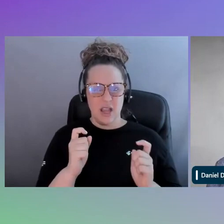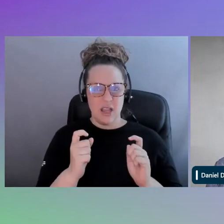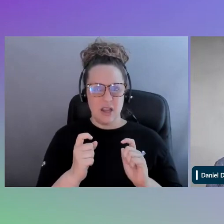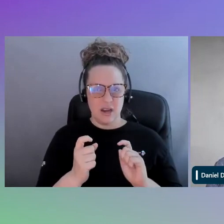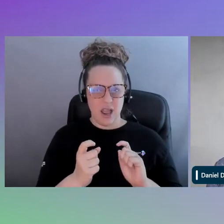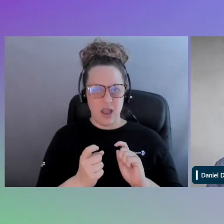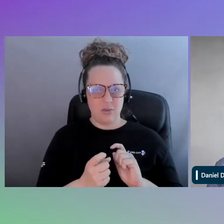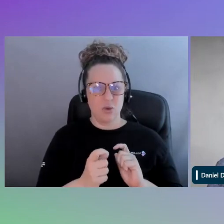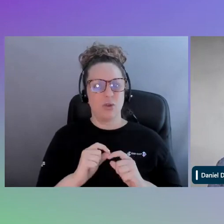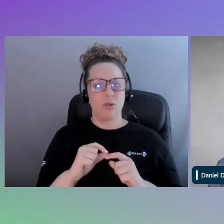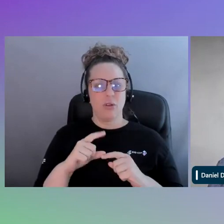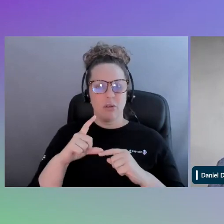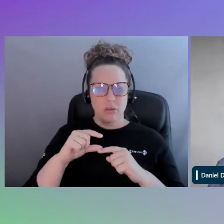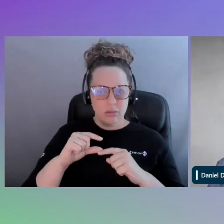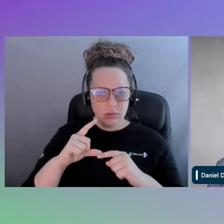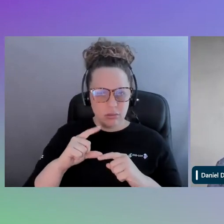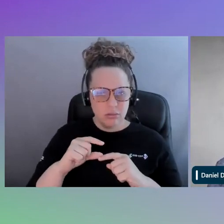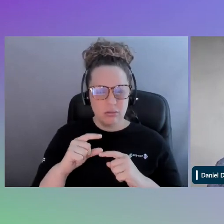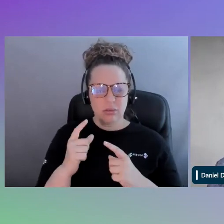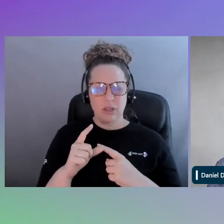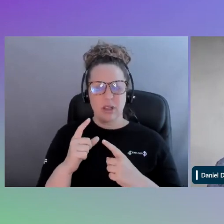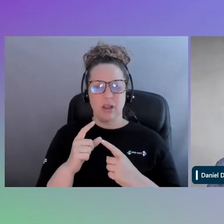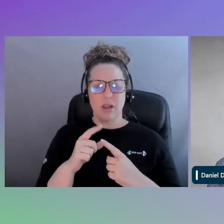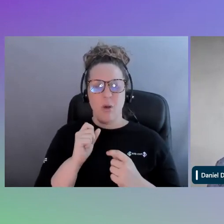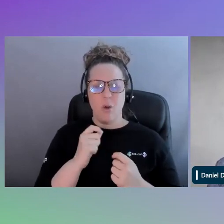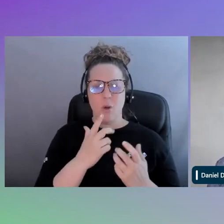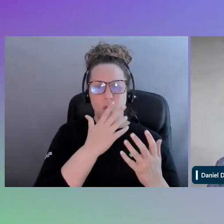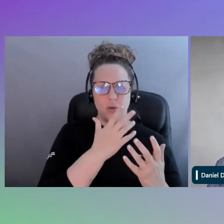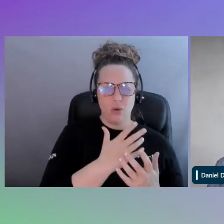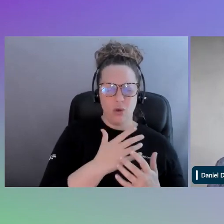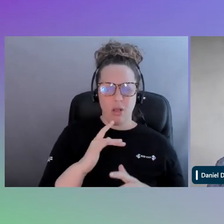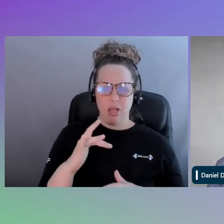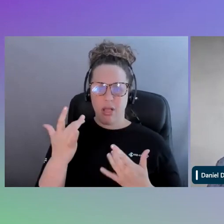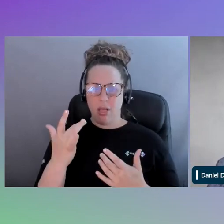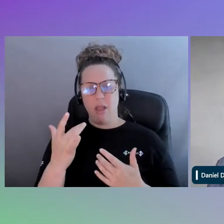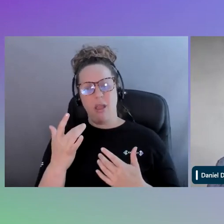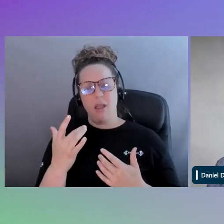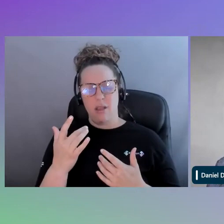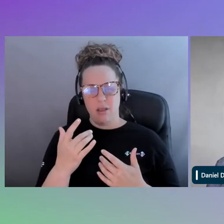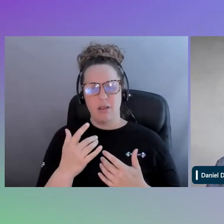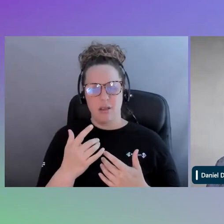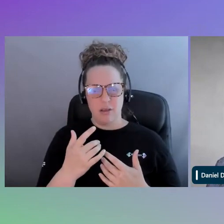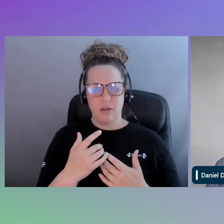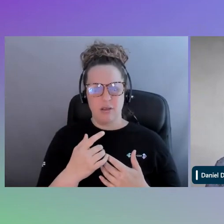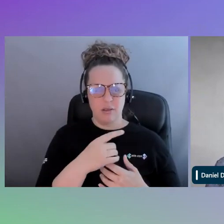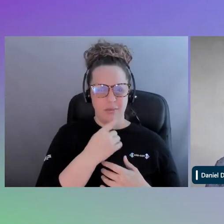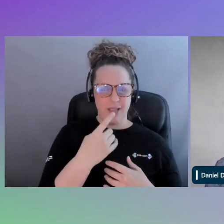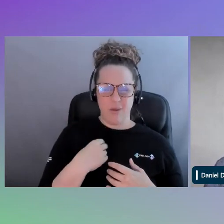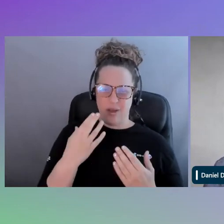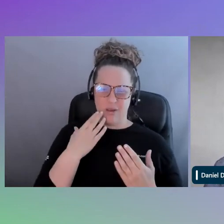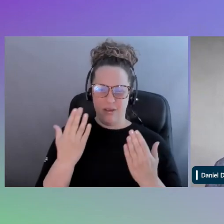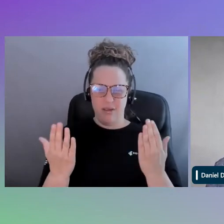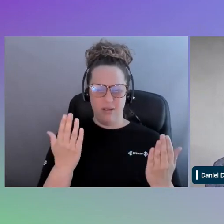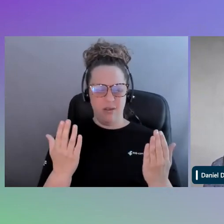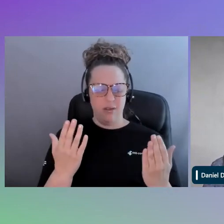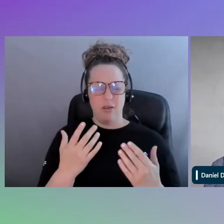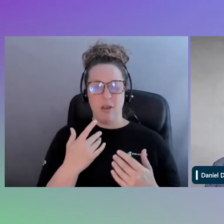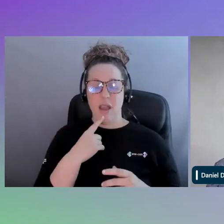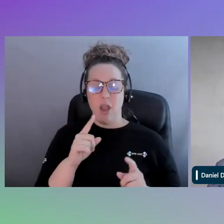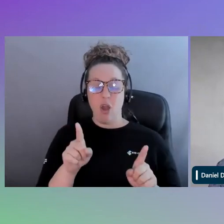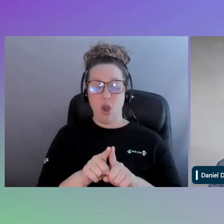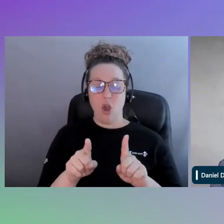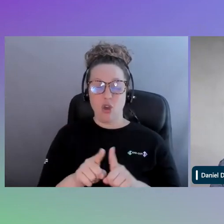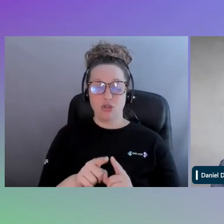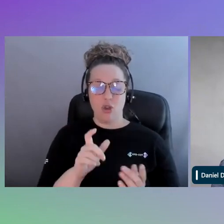large text sizes or things like dark and light mode, right? But you can also inspect the elements in the screen to